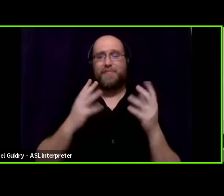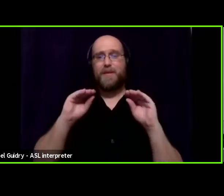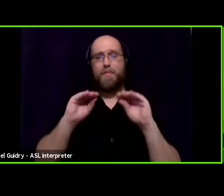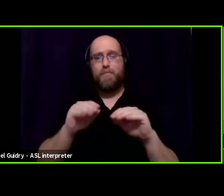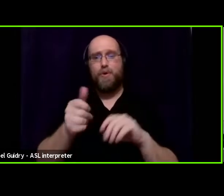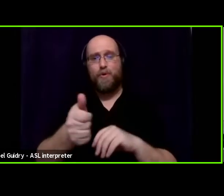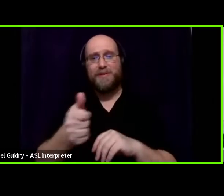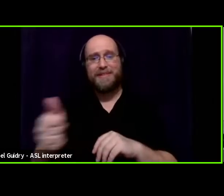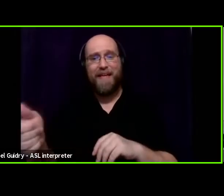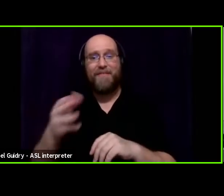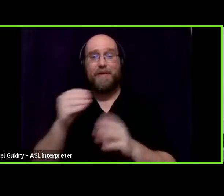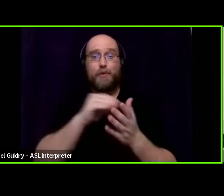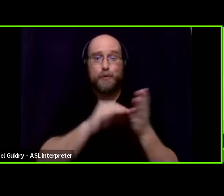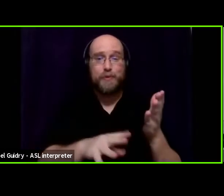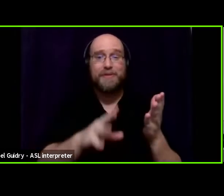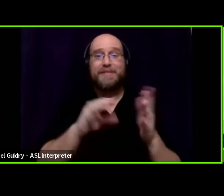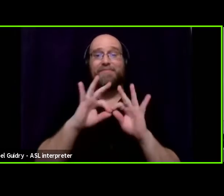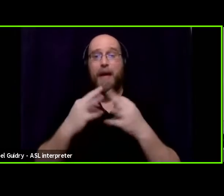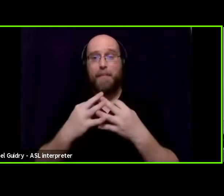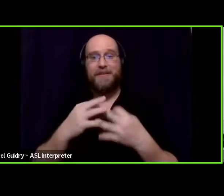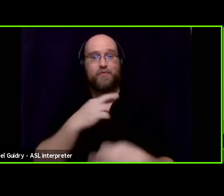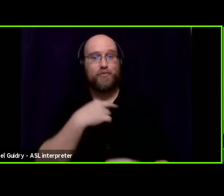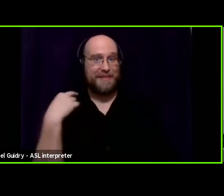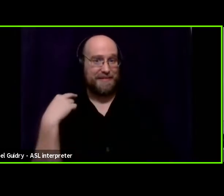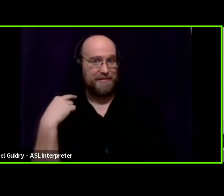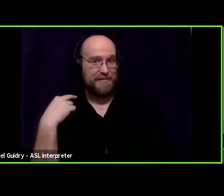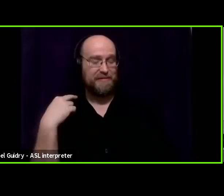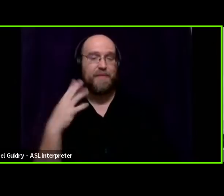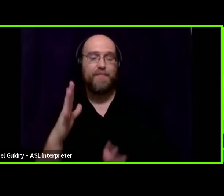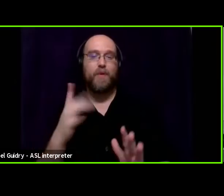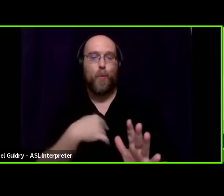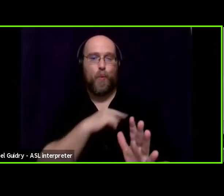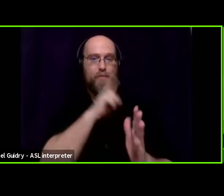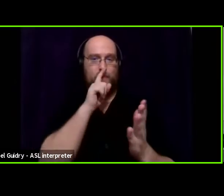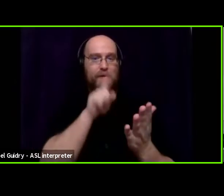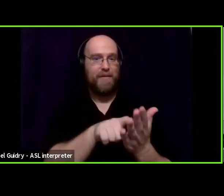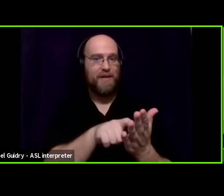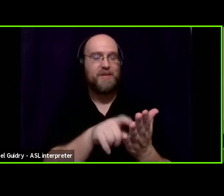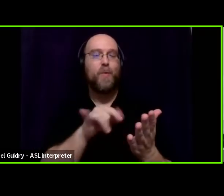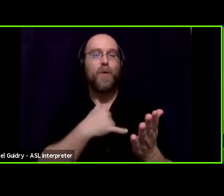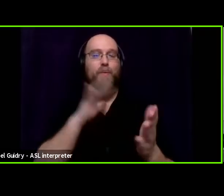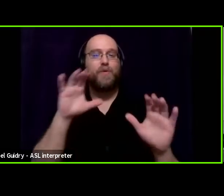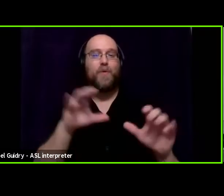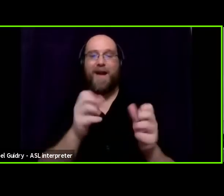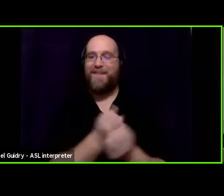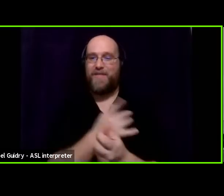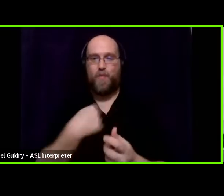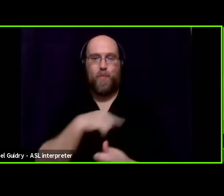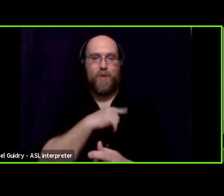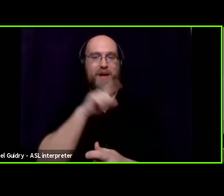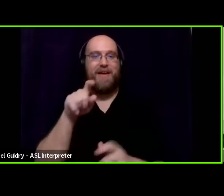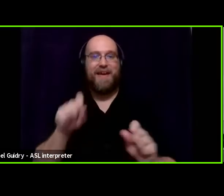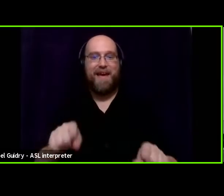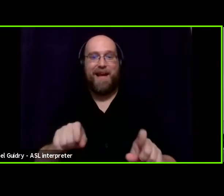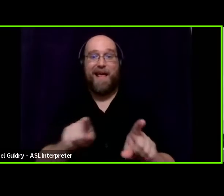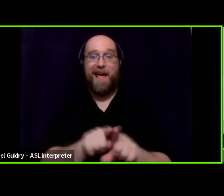at risk. And we recognize that. And we're going to do everything we can as a union to ensure that